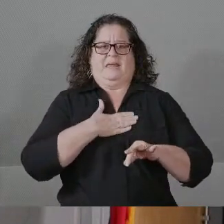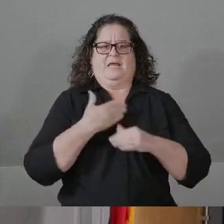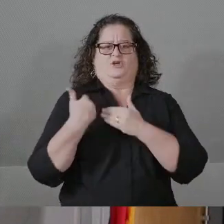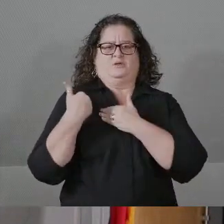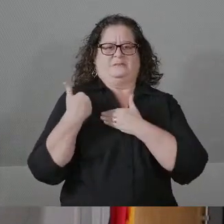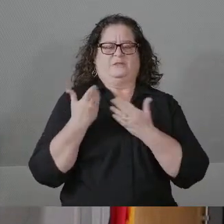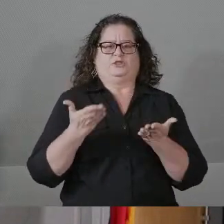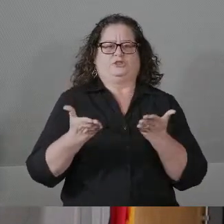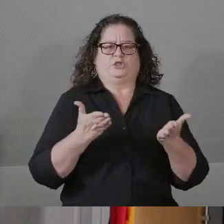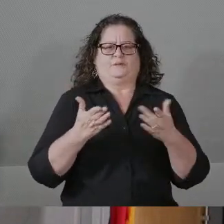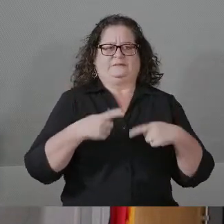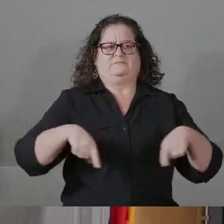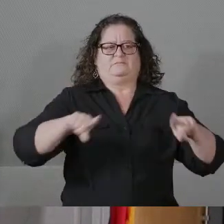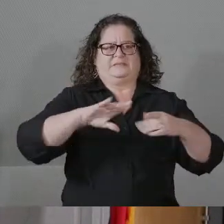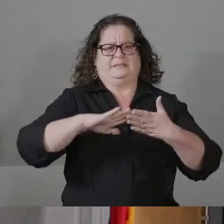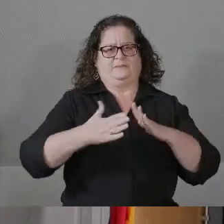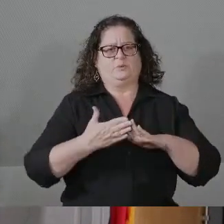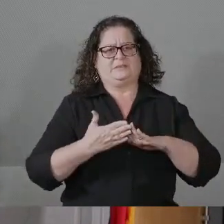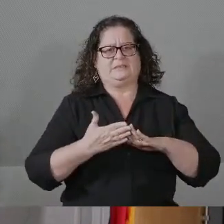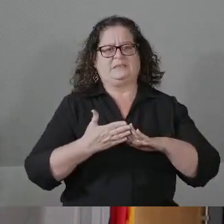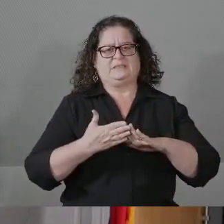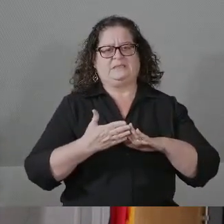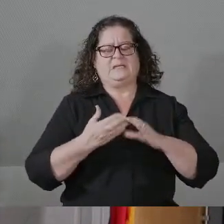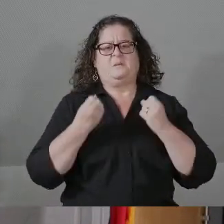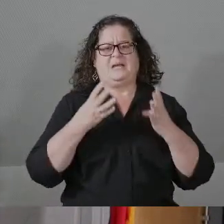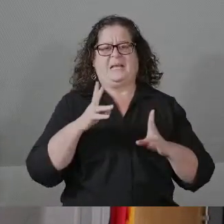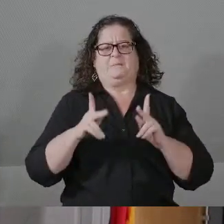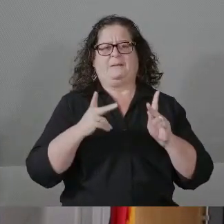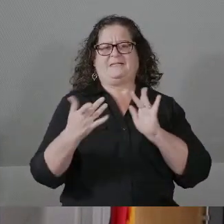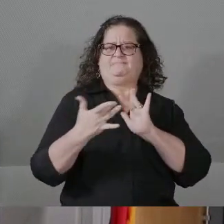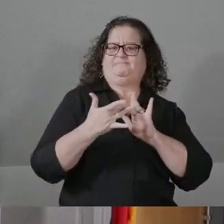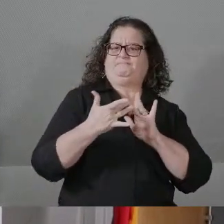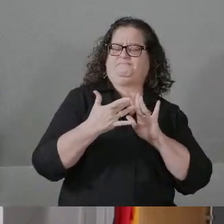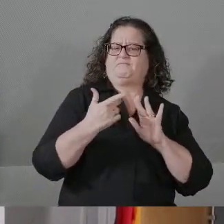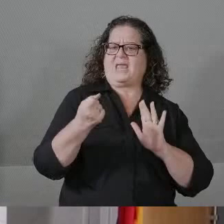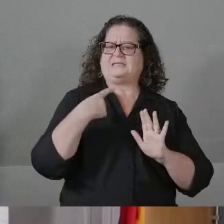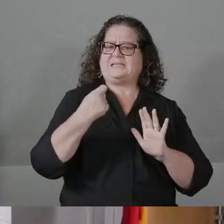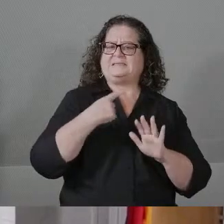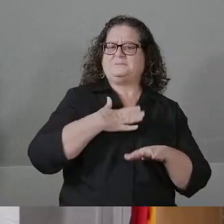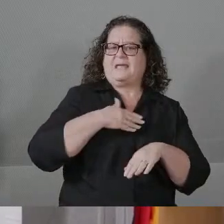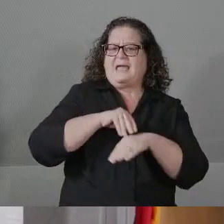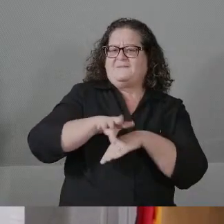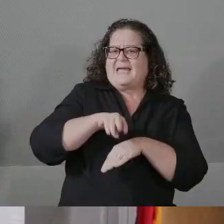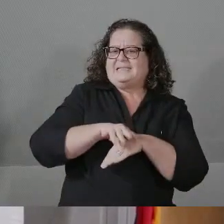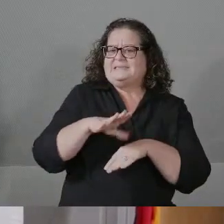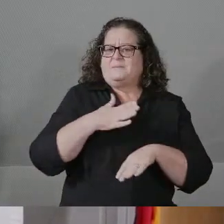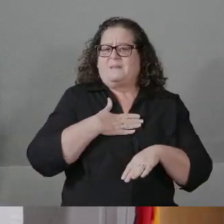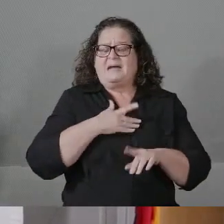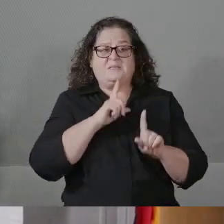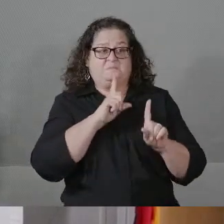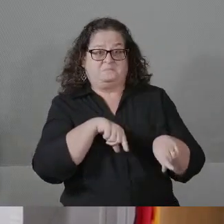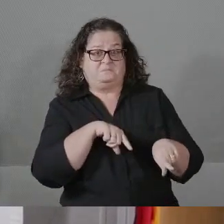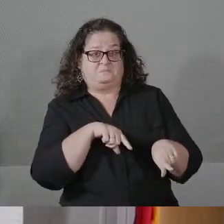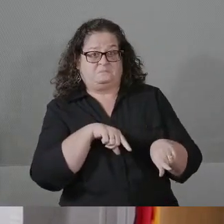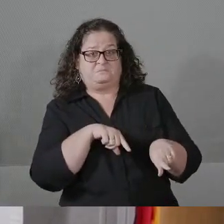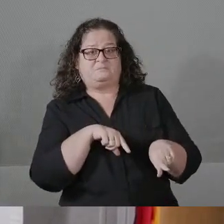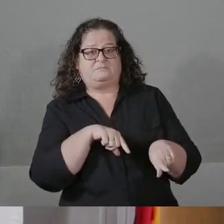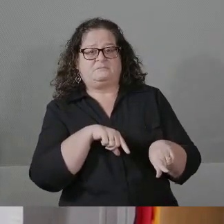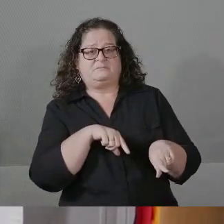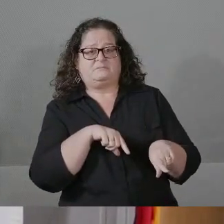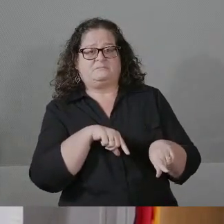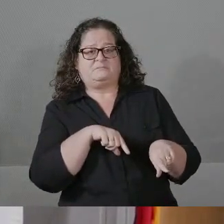community. Many people have reached out for my guidance, and the best way to respond and lead is by